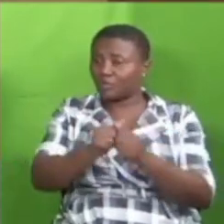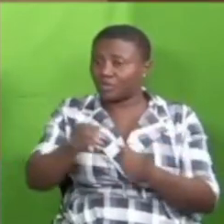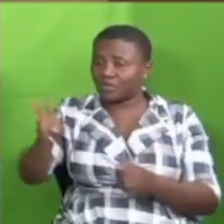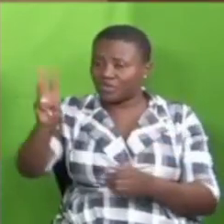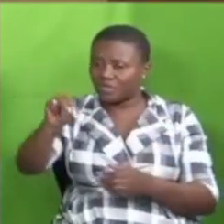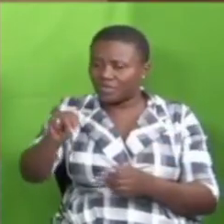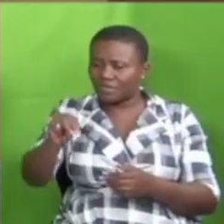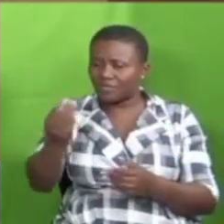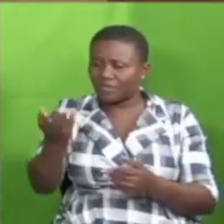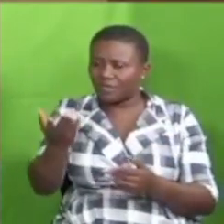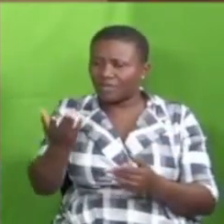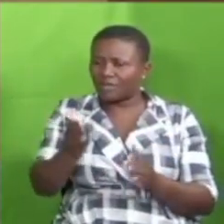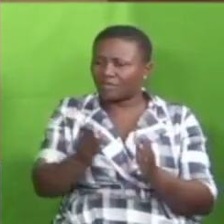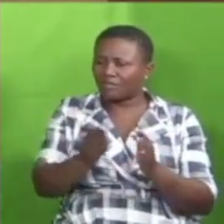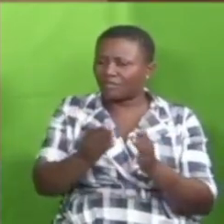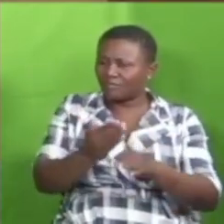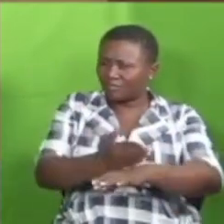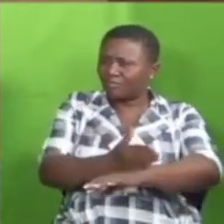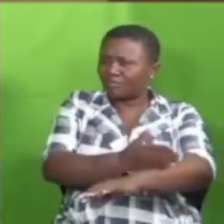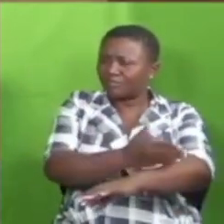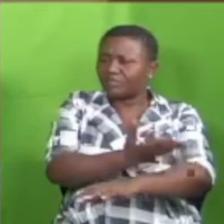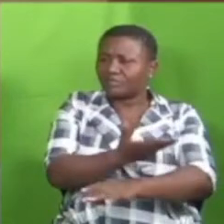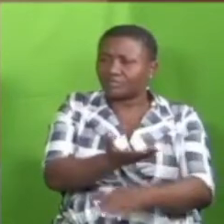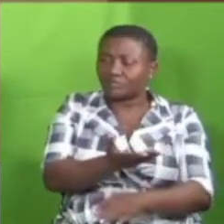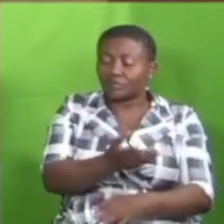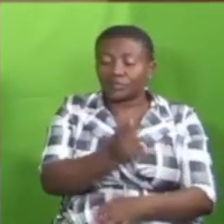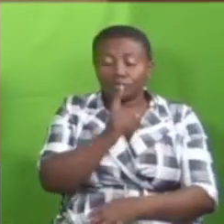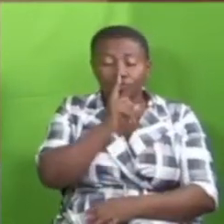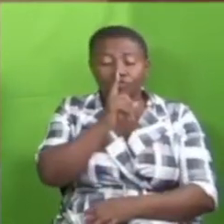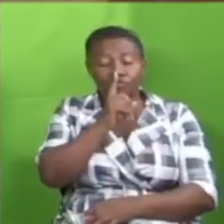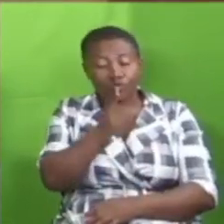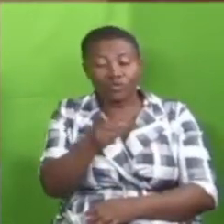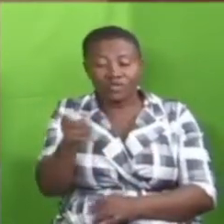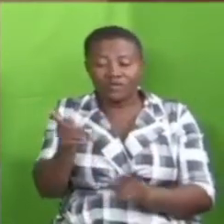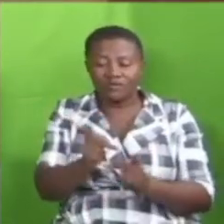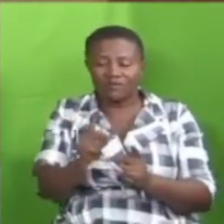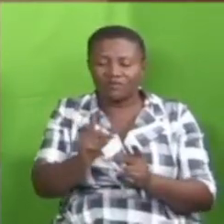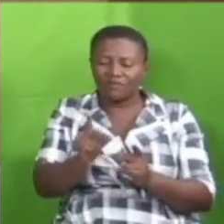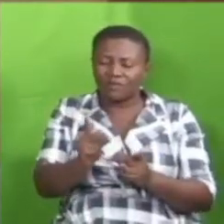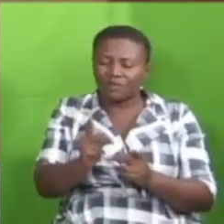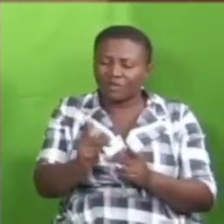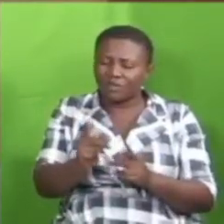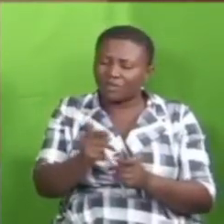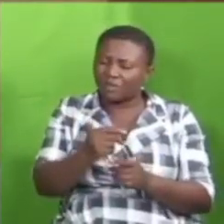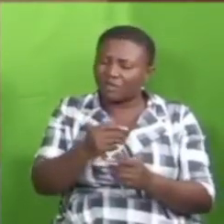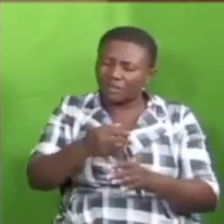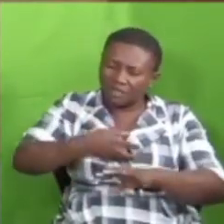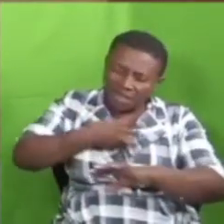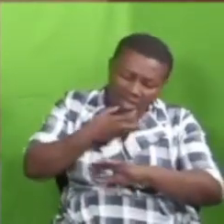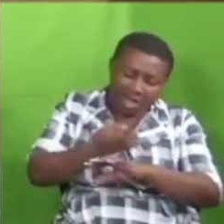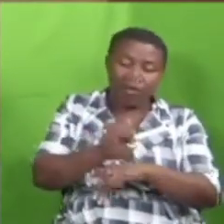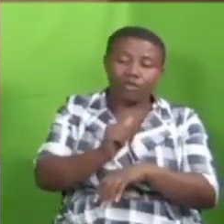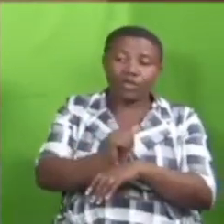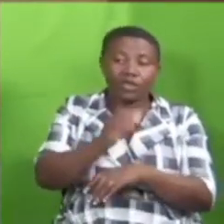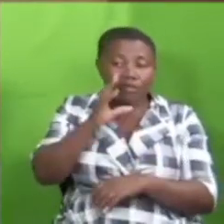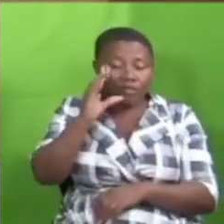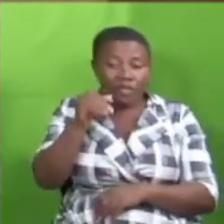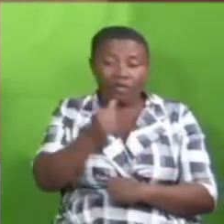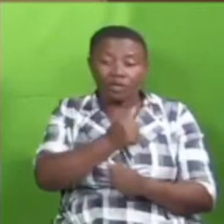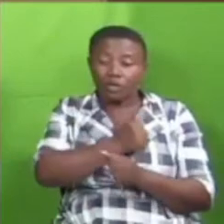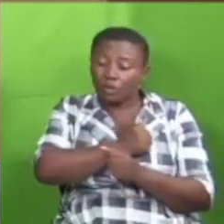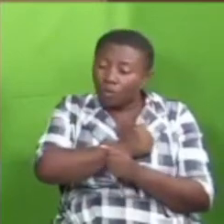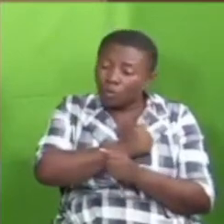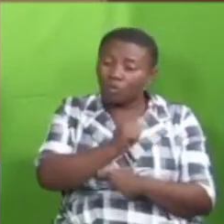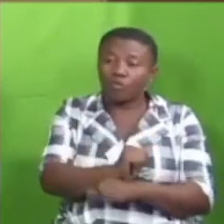grew. Mr. Speaker, he was indeed a very hard-working man. Reference has been made about a very